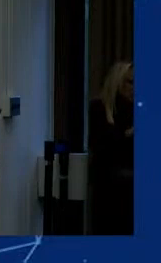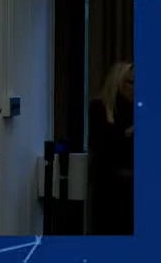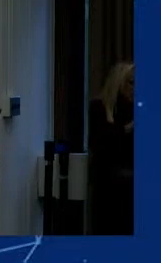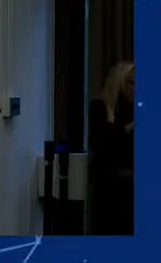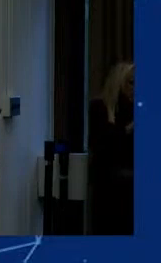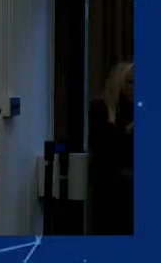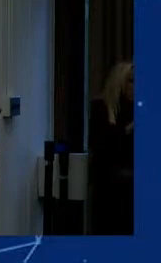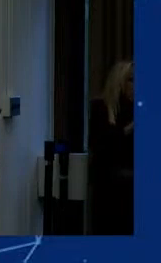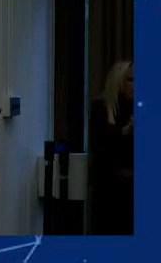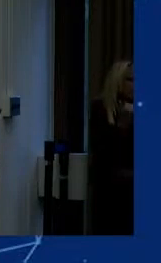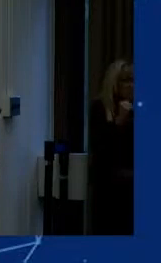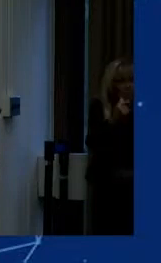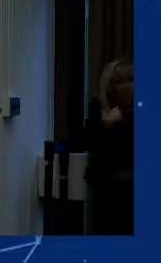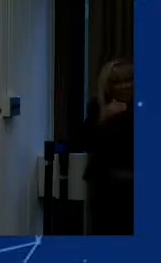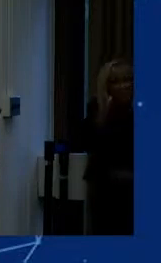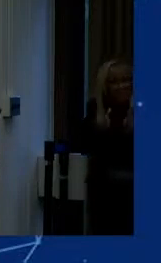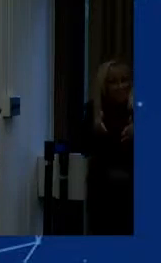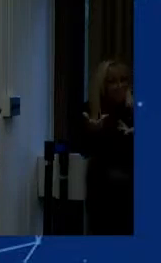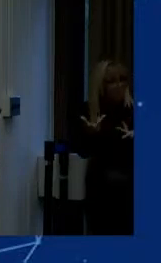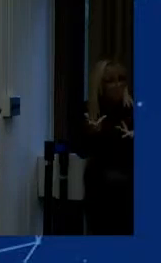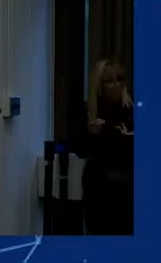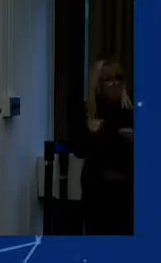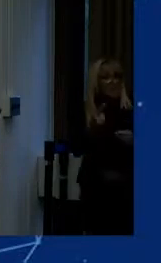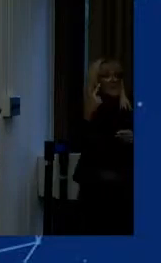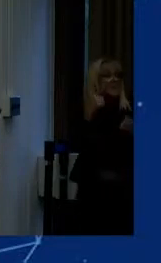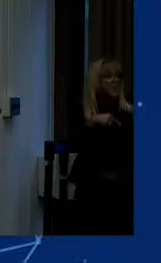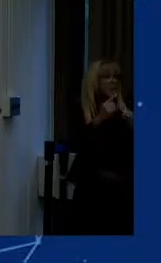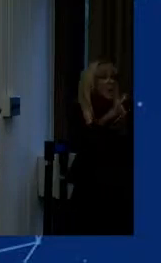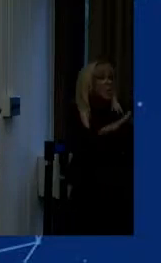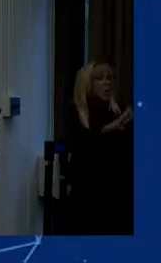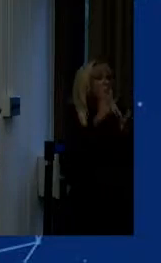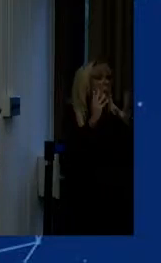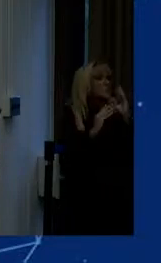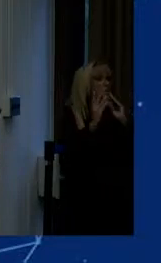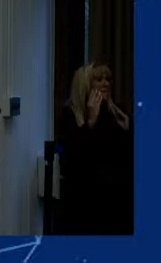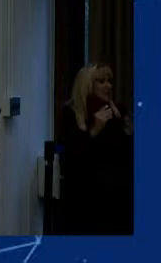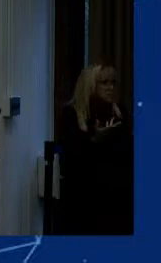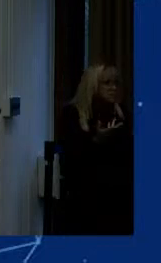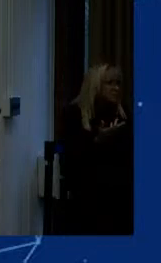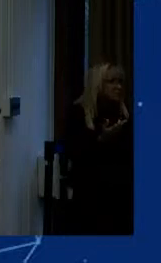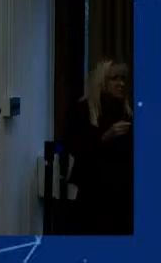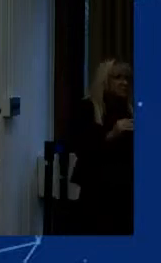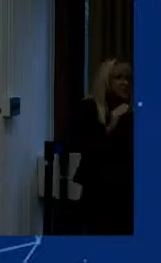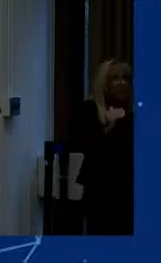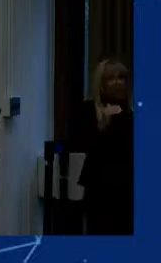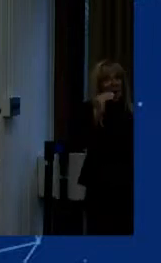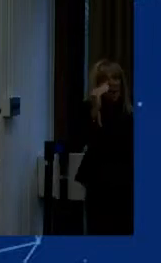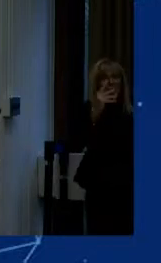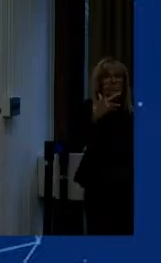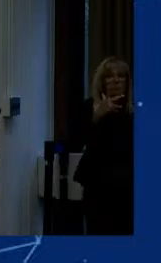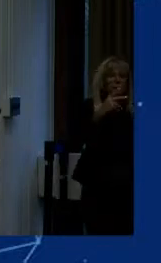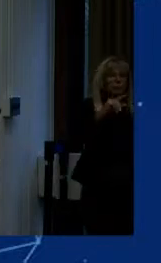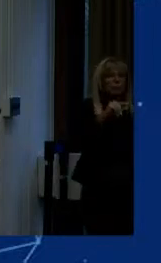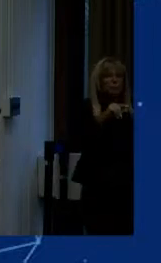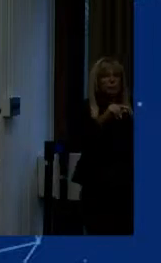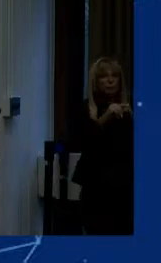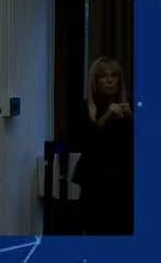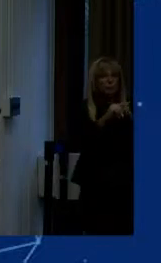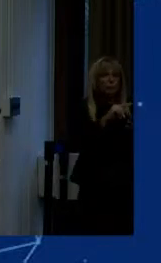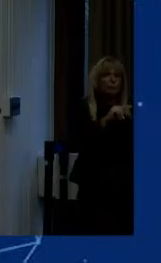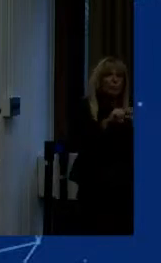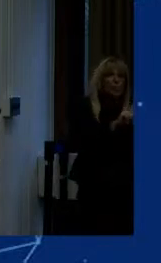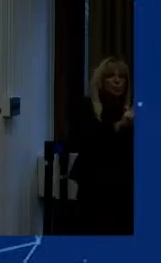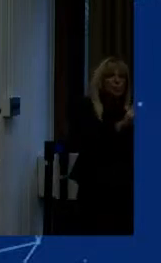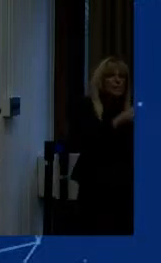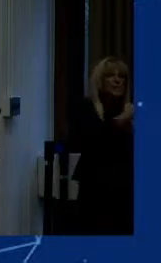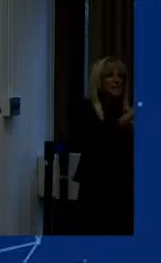conversation with. So if we think about the college experience or upper grades in high school, reading an